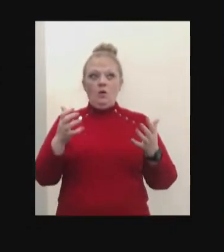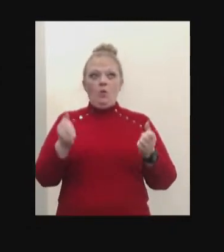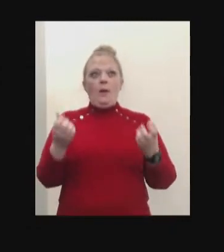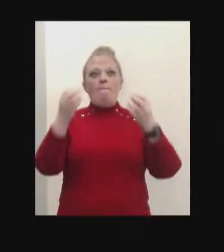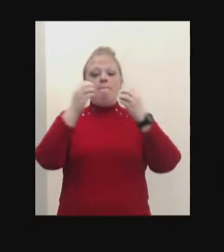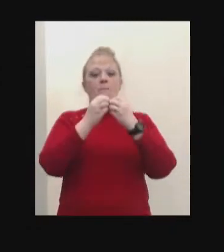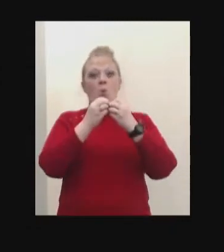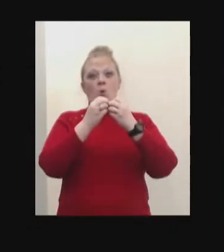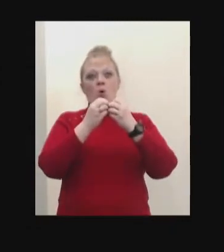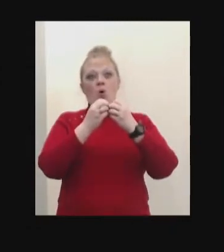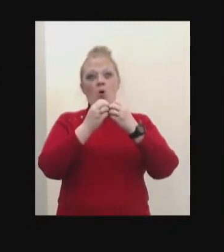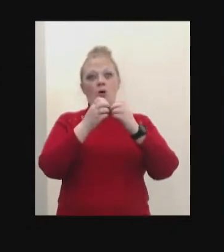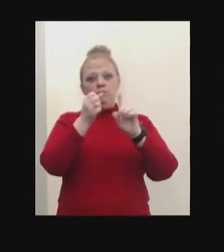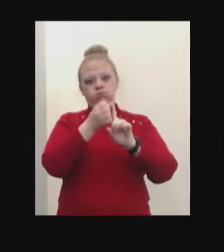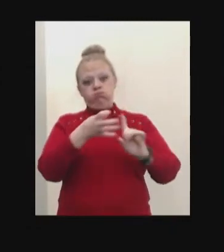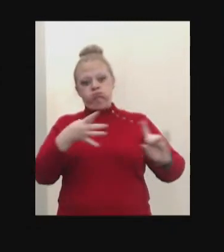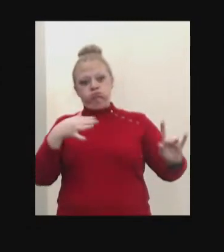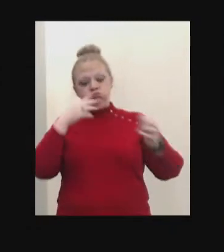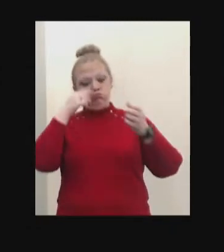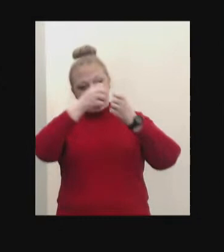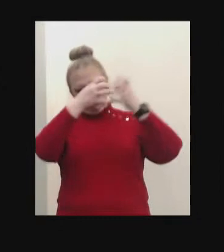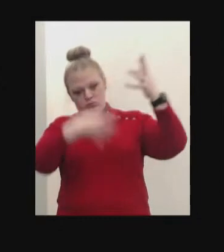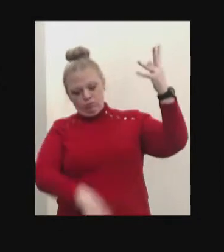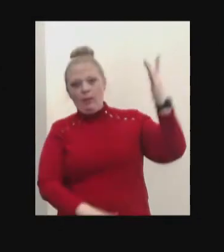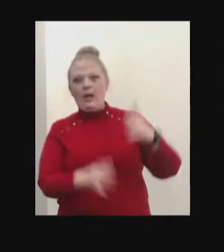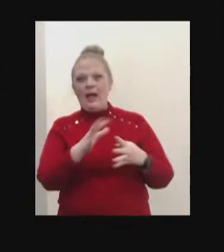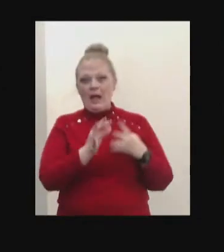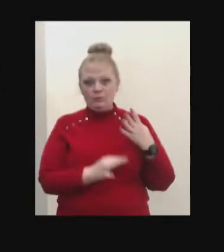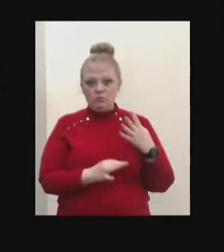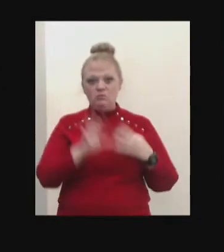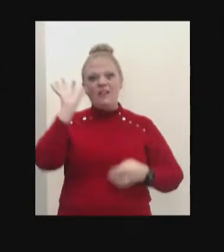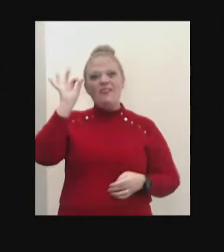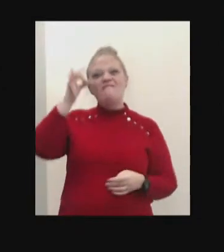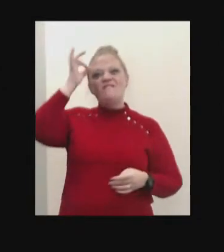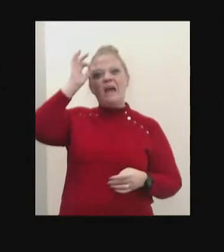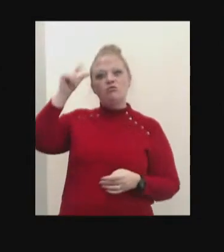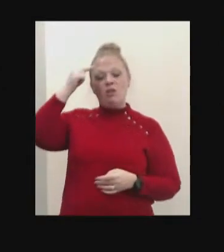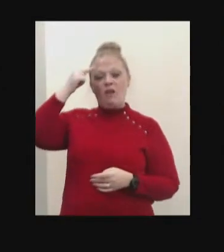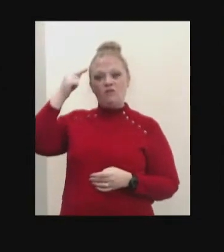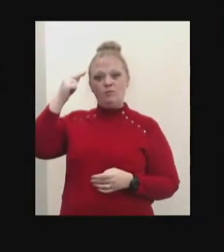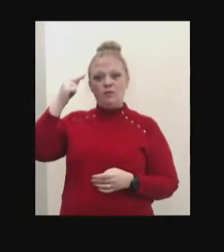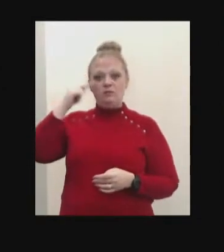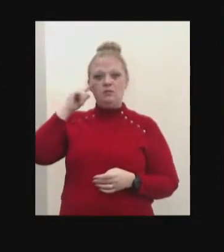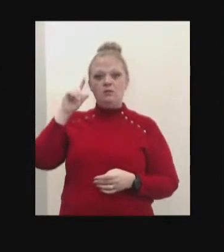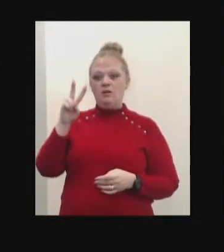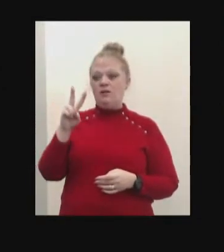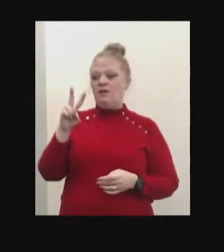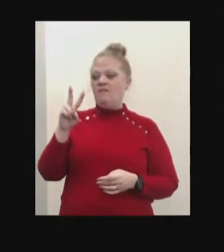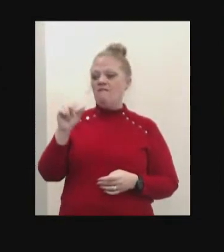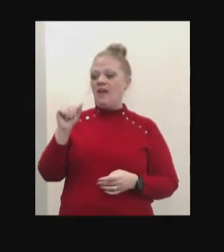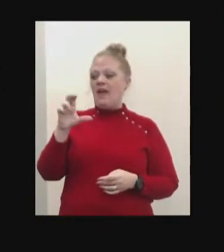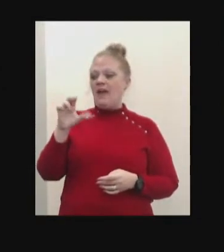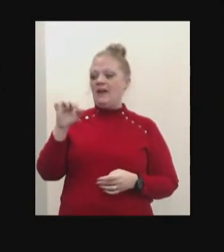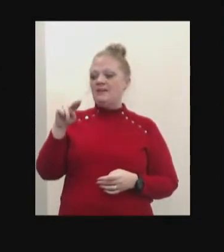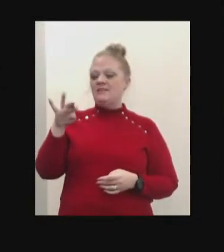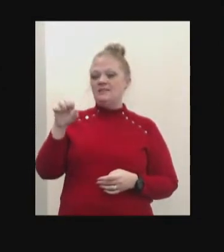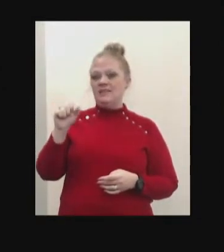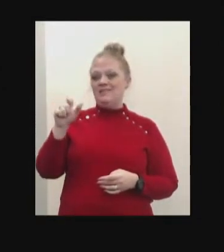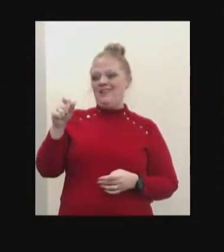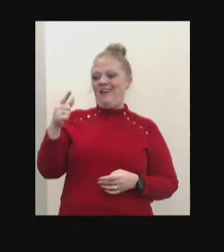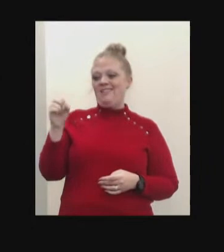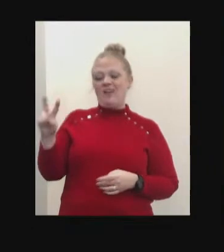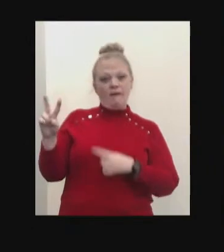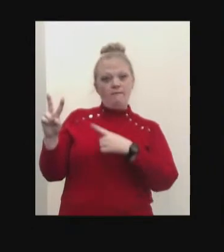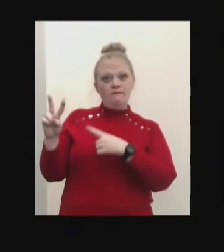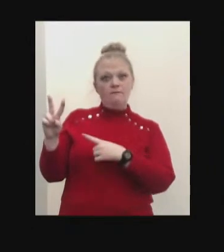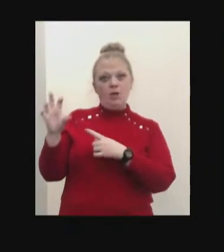vaccination availability in our community, you can go to the federal government's website, vaccines.gov, to look where other vaccines are